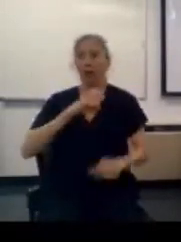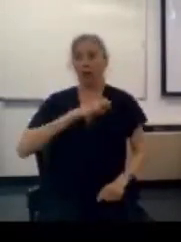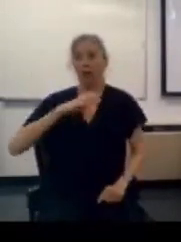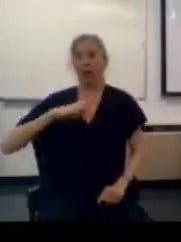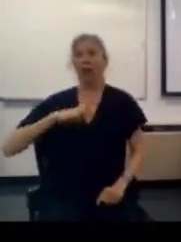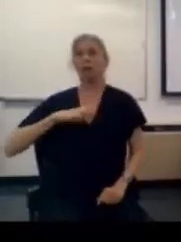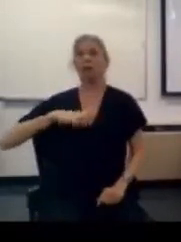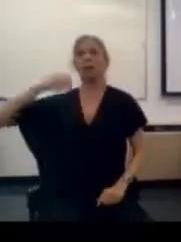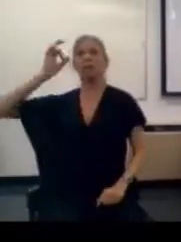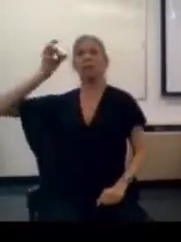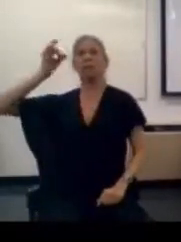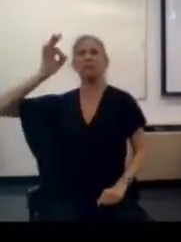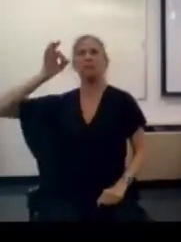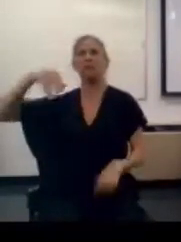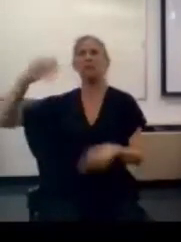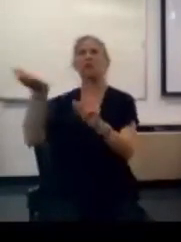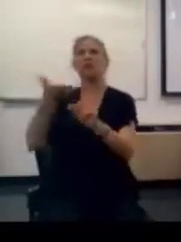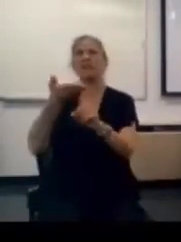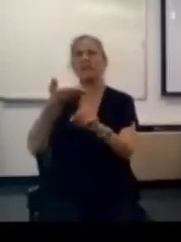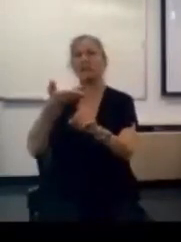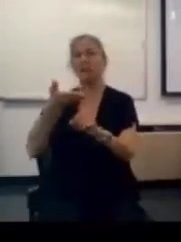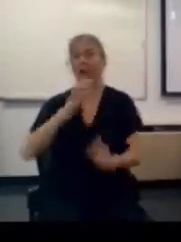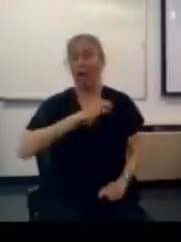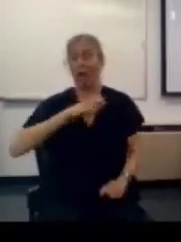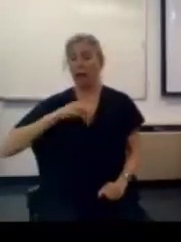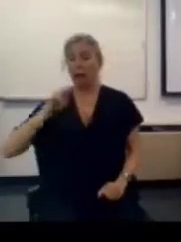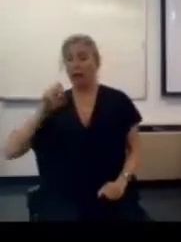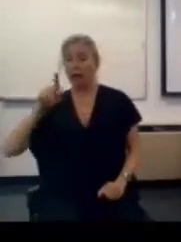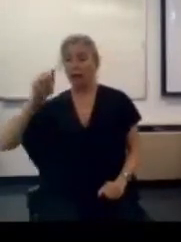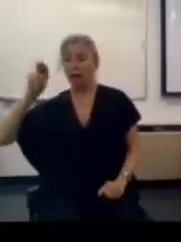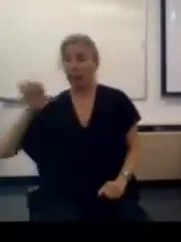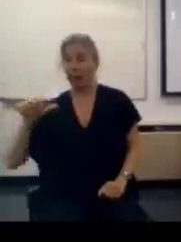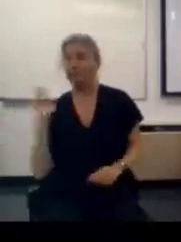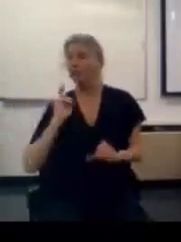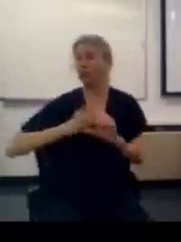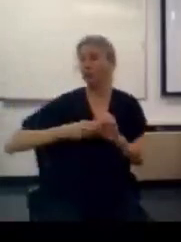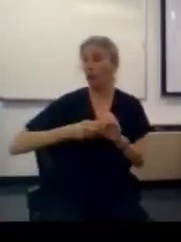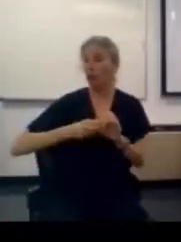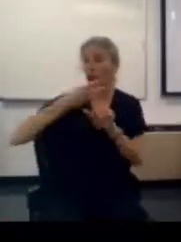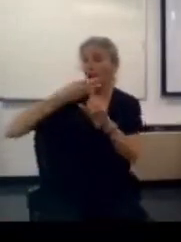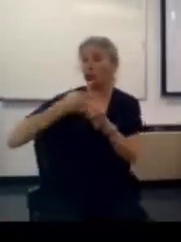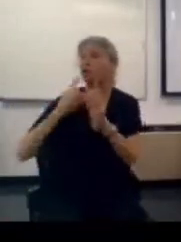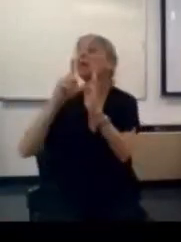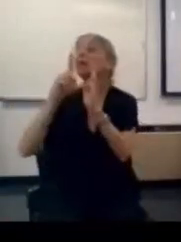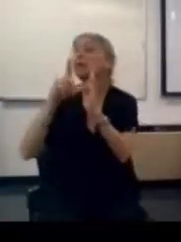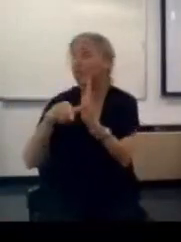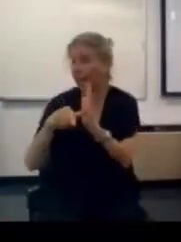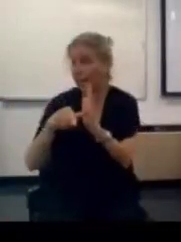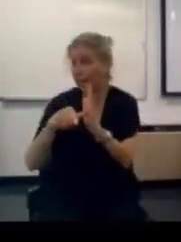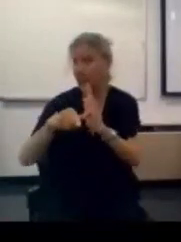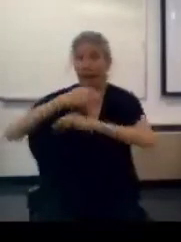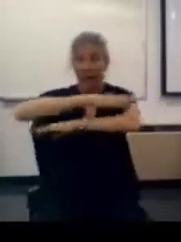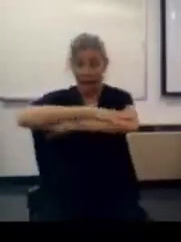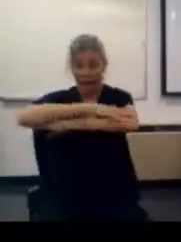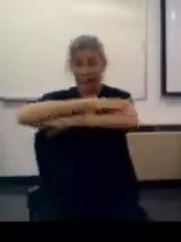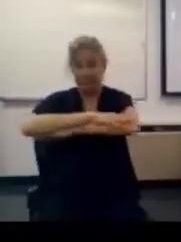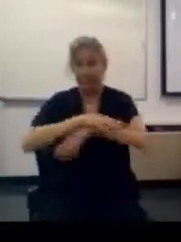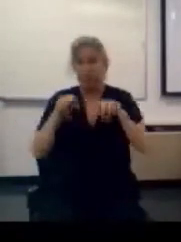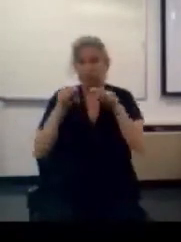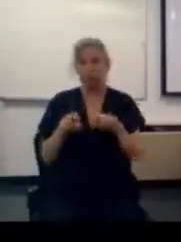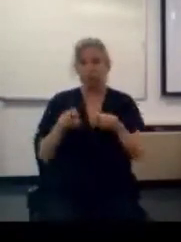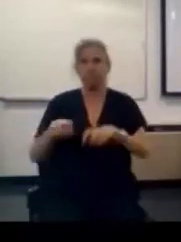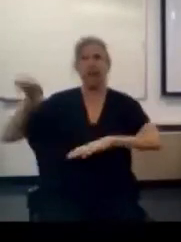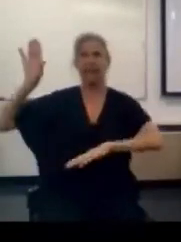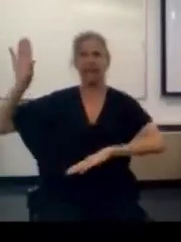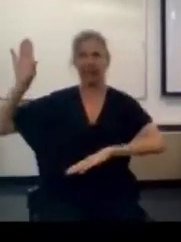going to Congress and trying to convince them to do it. And Congressman Maloney says, sign me up. And there I am, 2 months later,